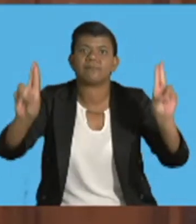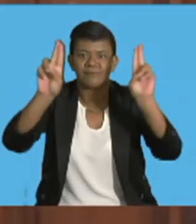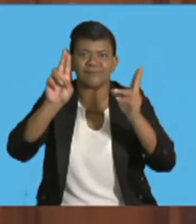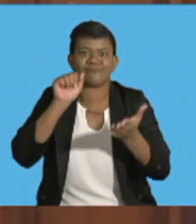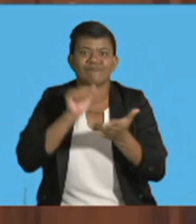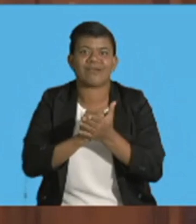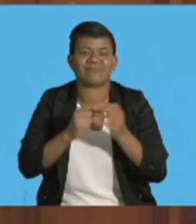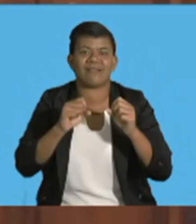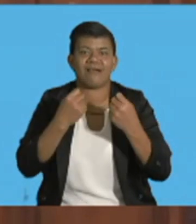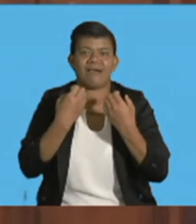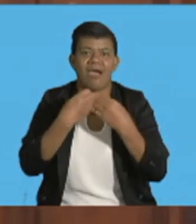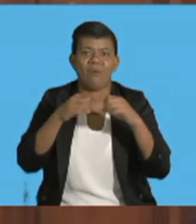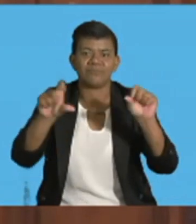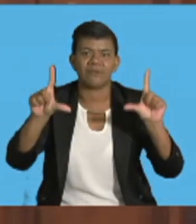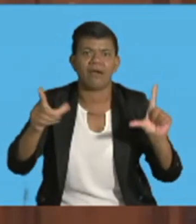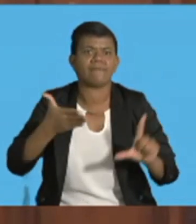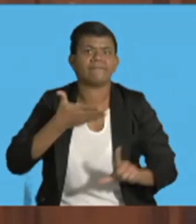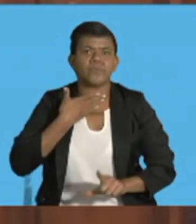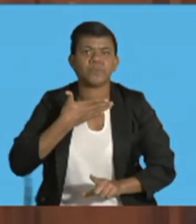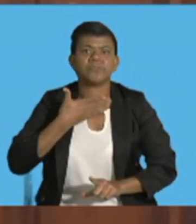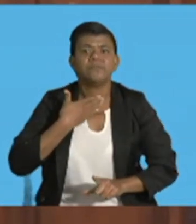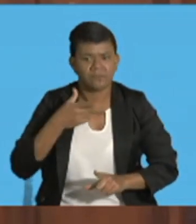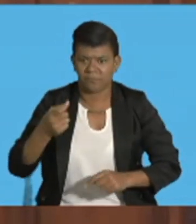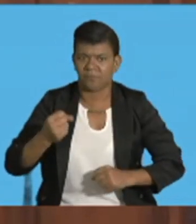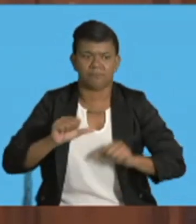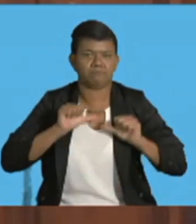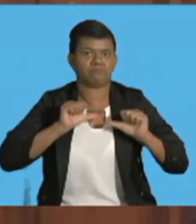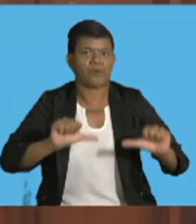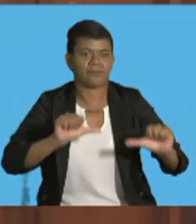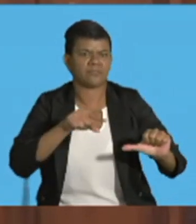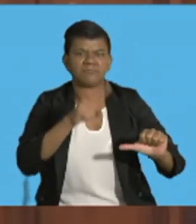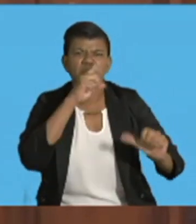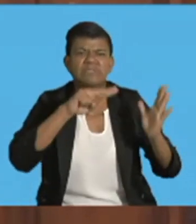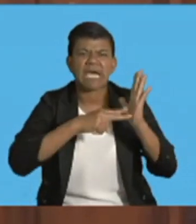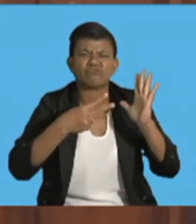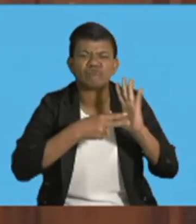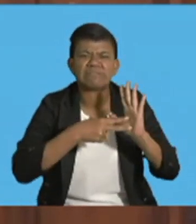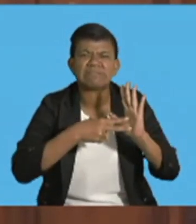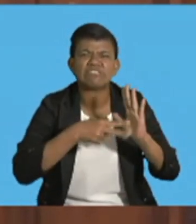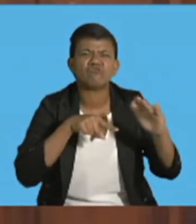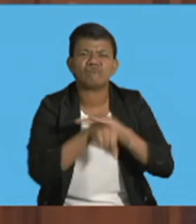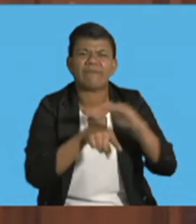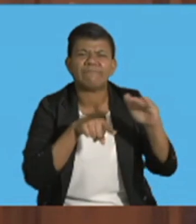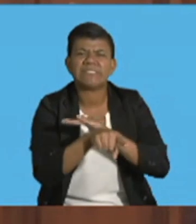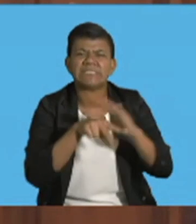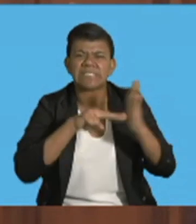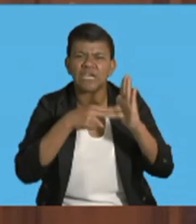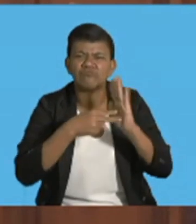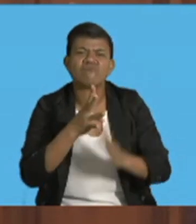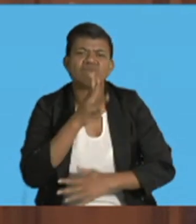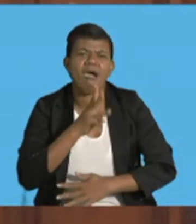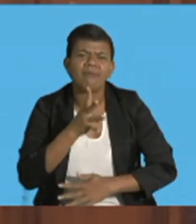Fiji, has been shaped by the sea. Let us use that shared affinity to make the